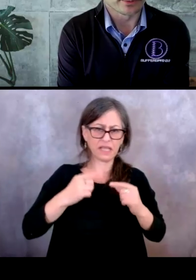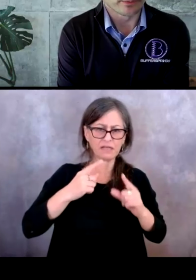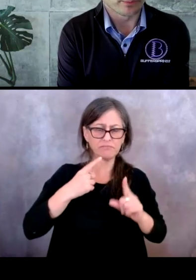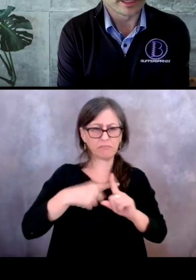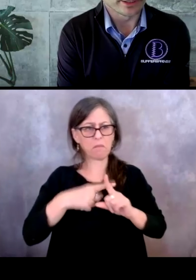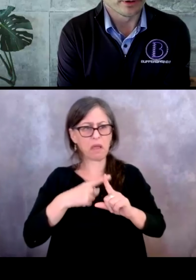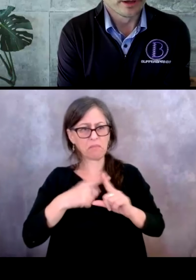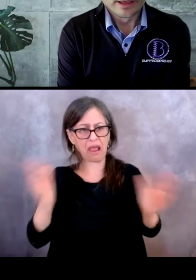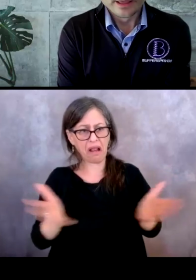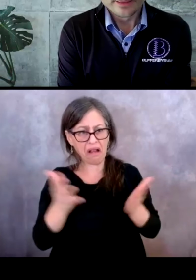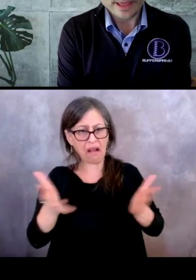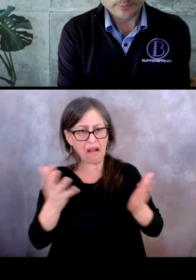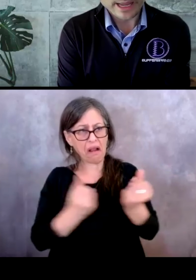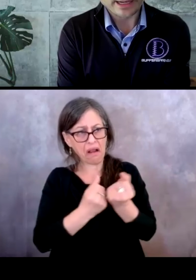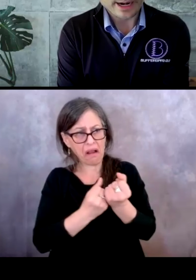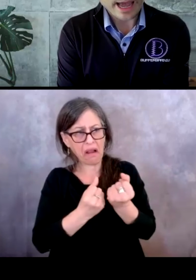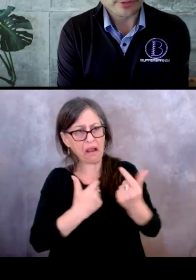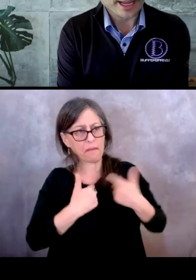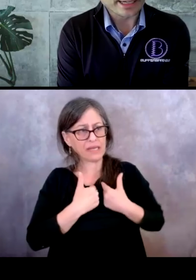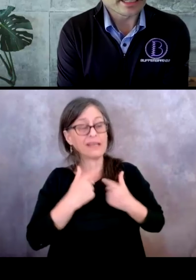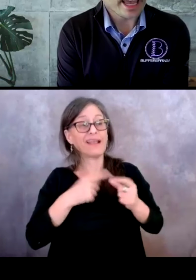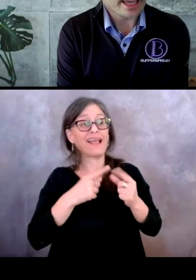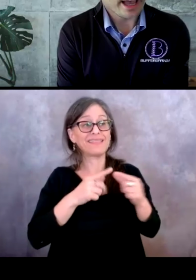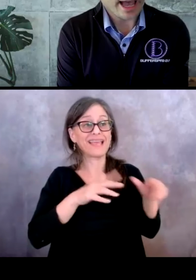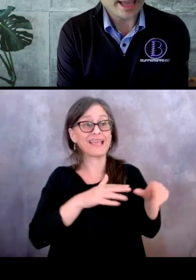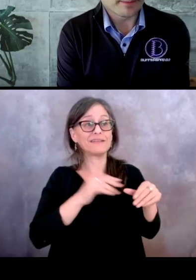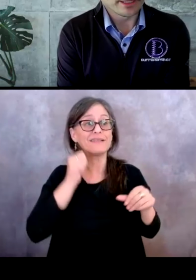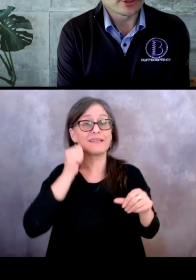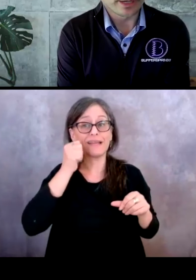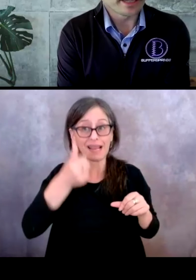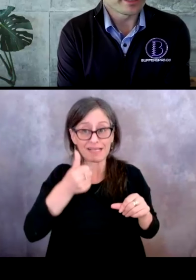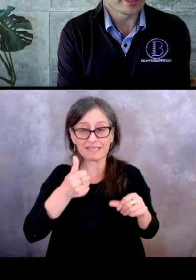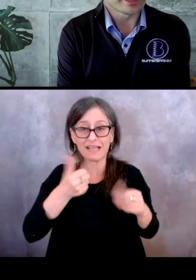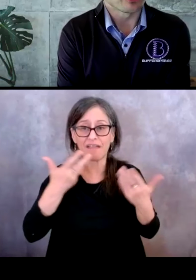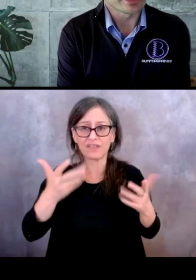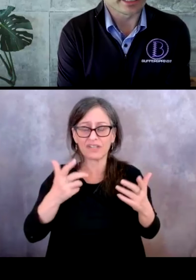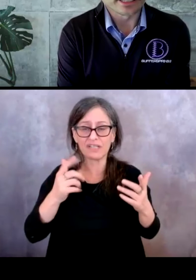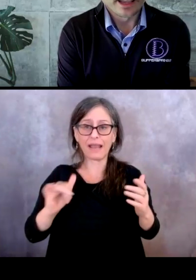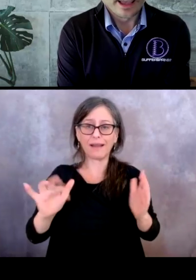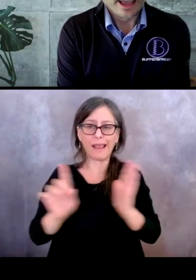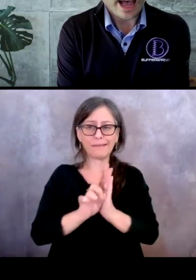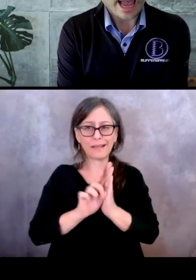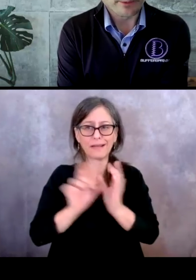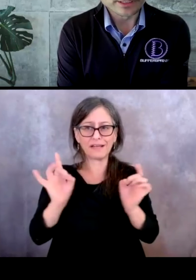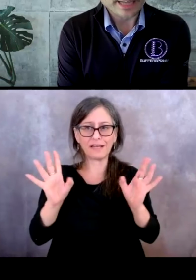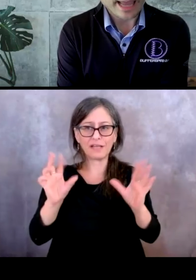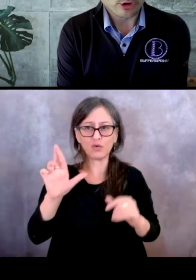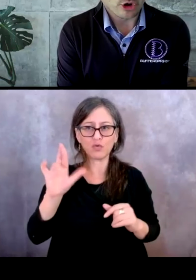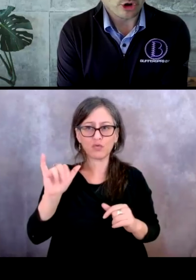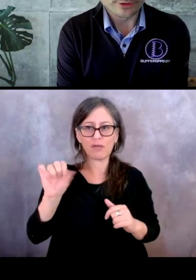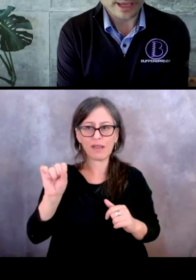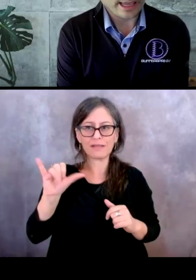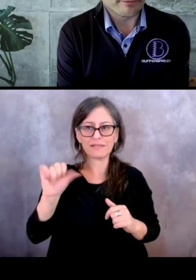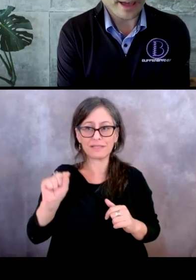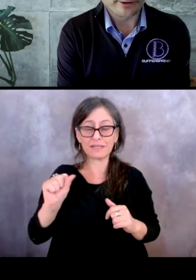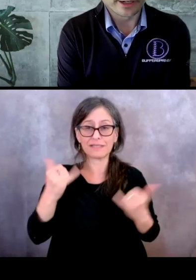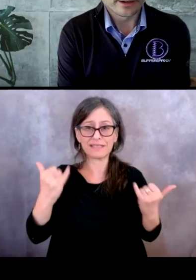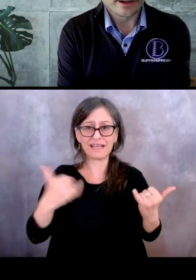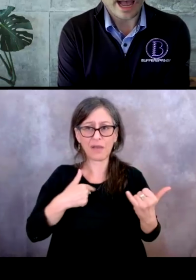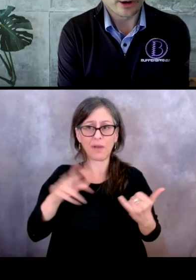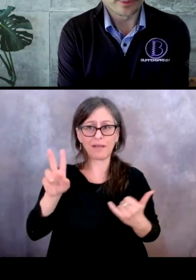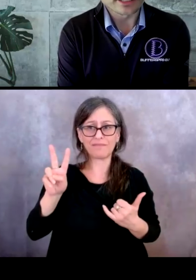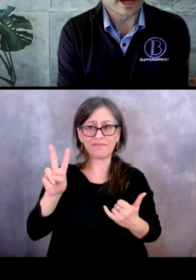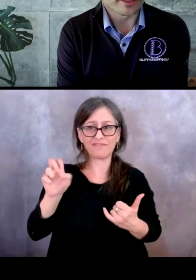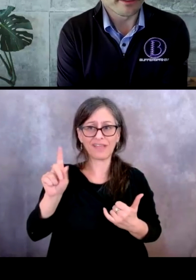keep us doing what we do. Then when I got out the next day, I came into an identity crisis. I was now called a